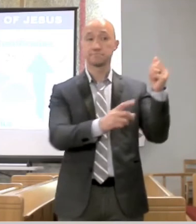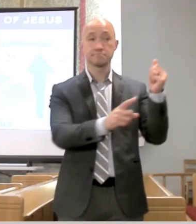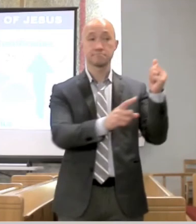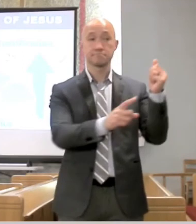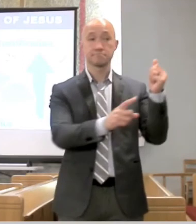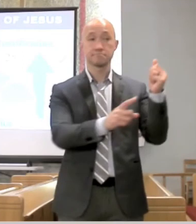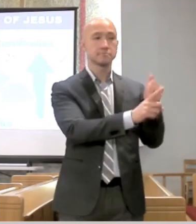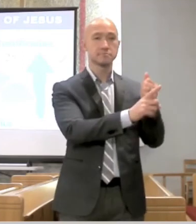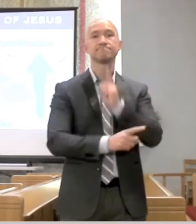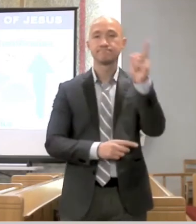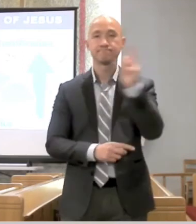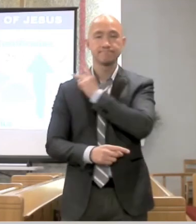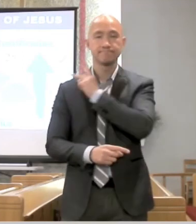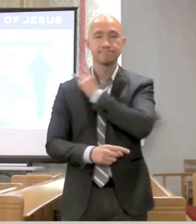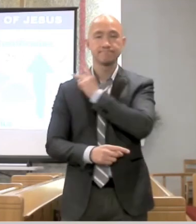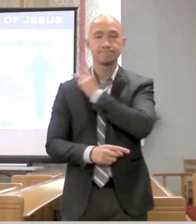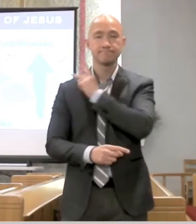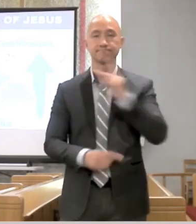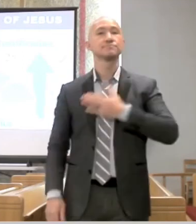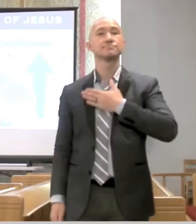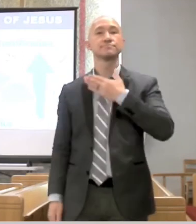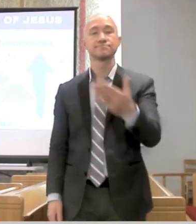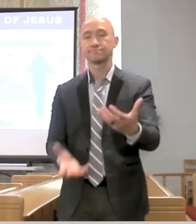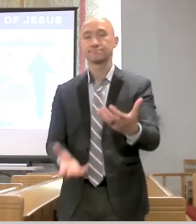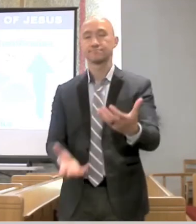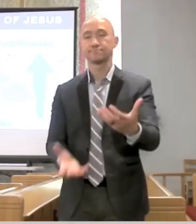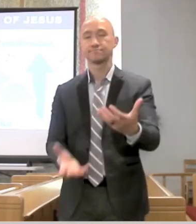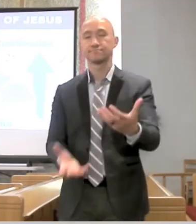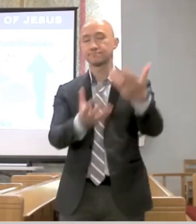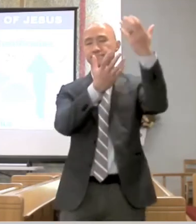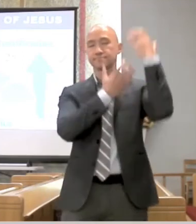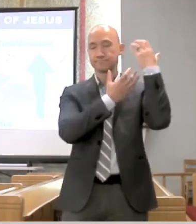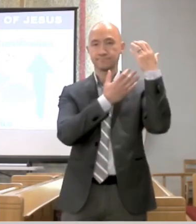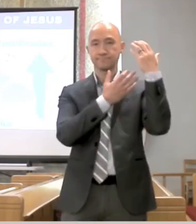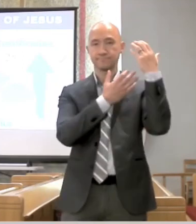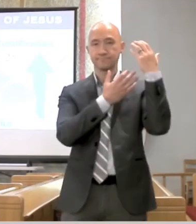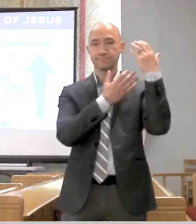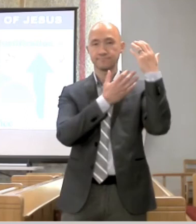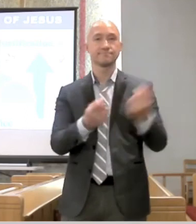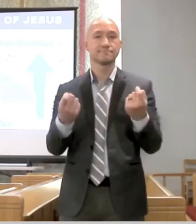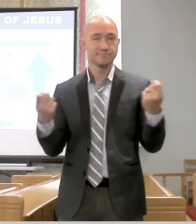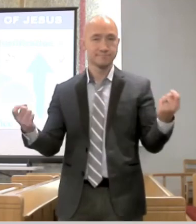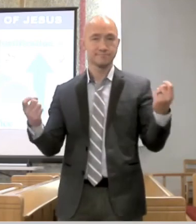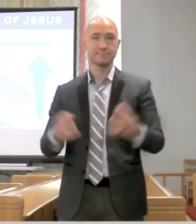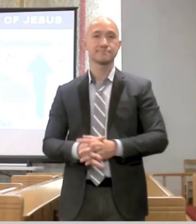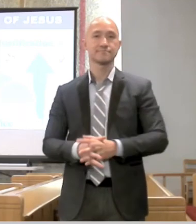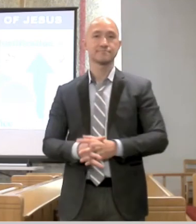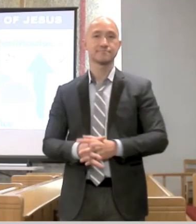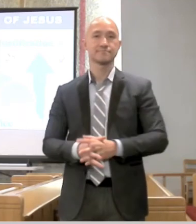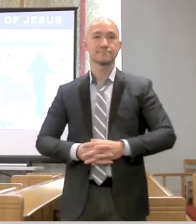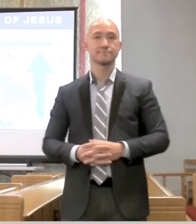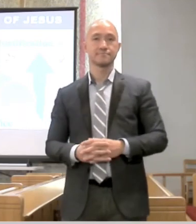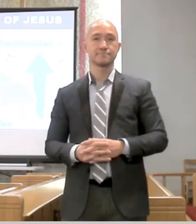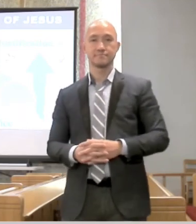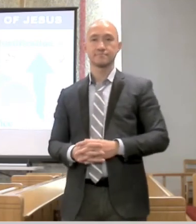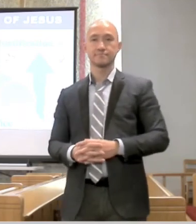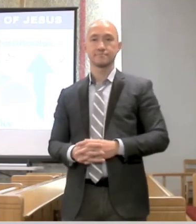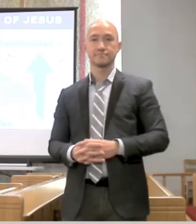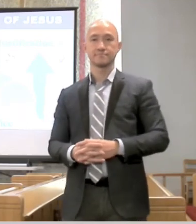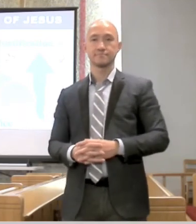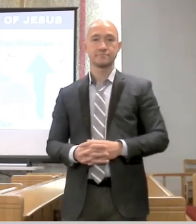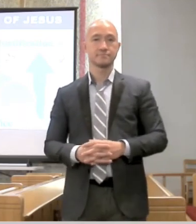king, who willingly took up our punishment so that now we can live forever. There is a lot to be thankful